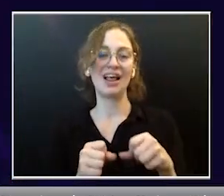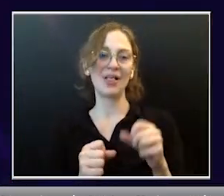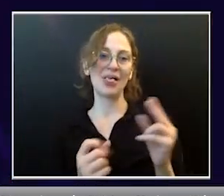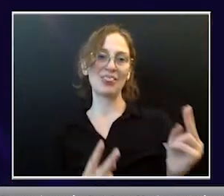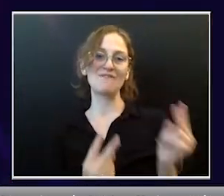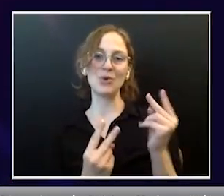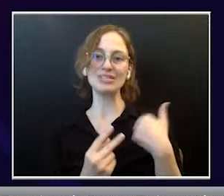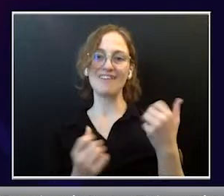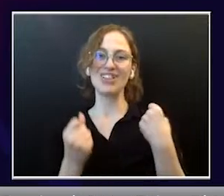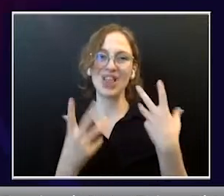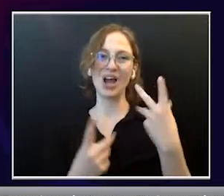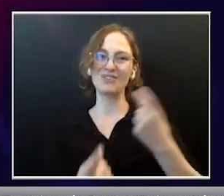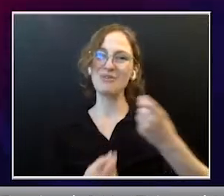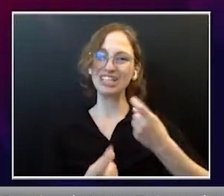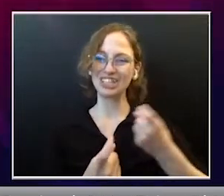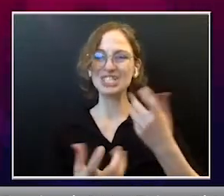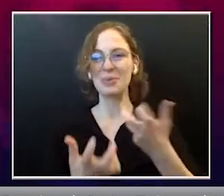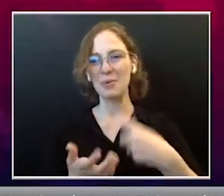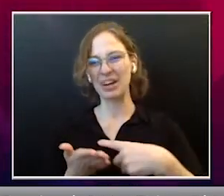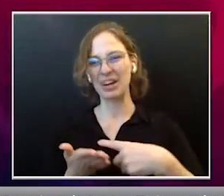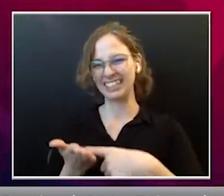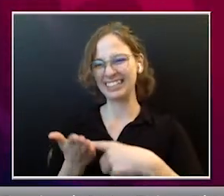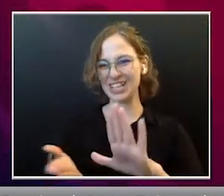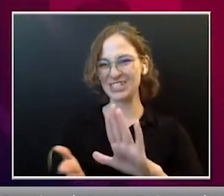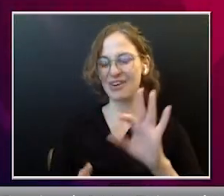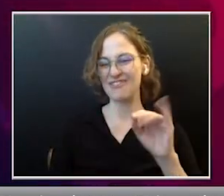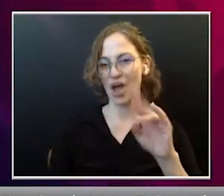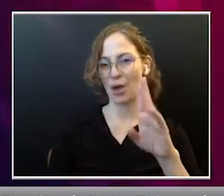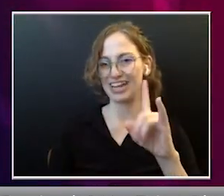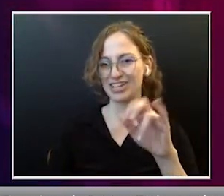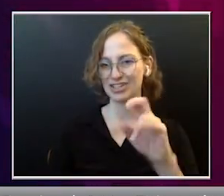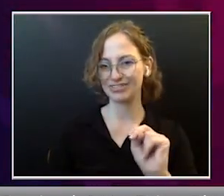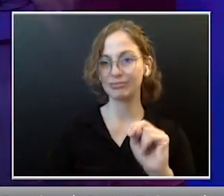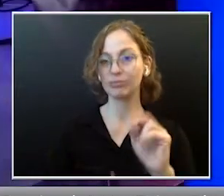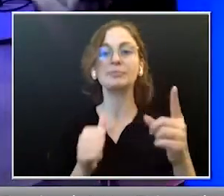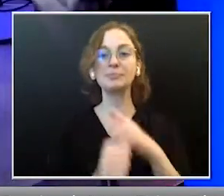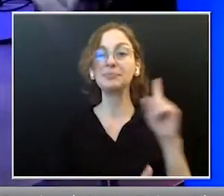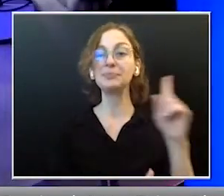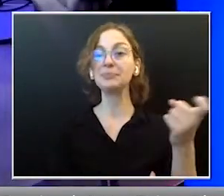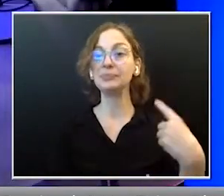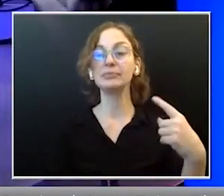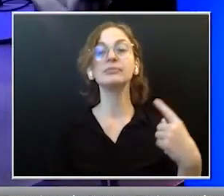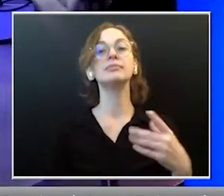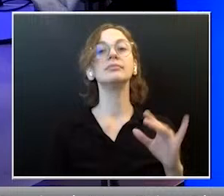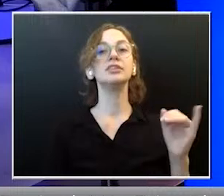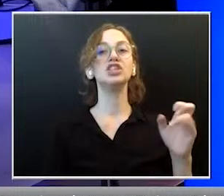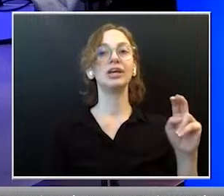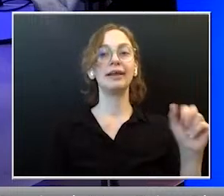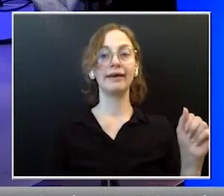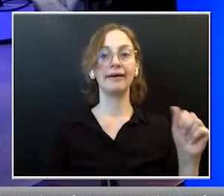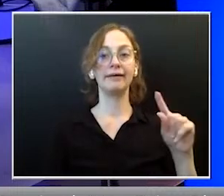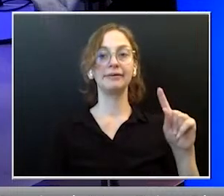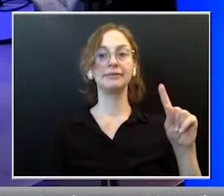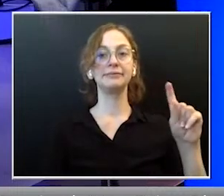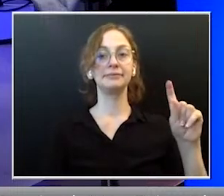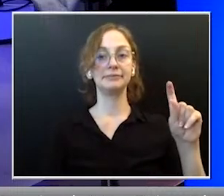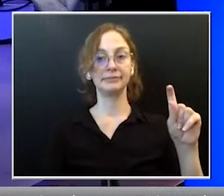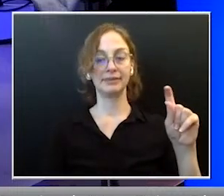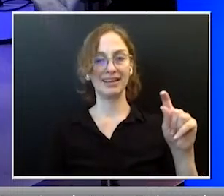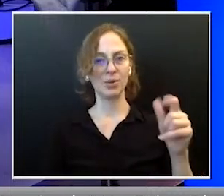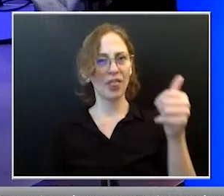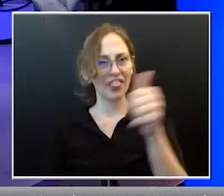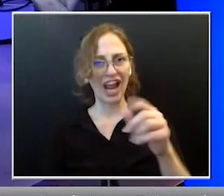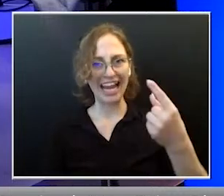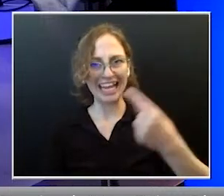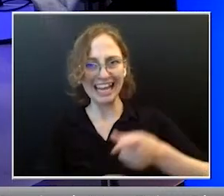get to your foundation in a minute. Let's start with our community questions. Jenna has a question for Angela. She says, were there ever days you thought to yourself, there is no